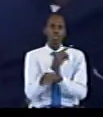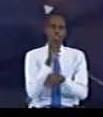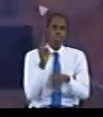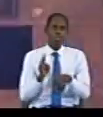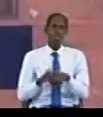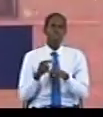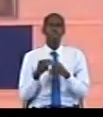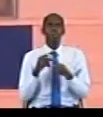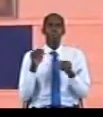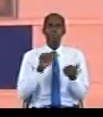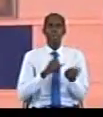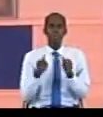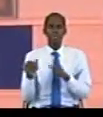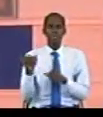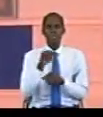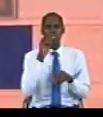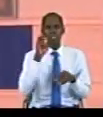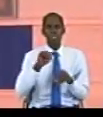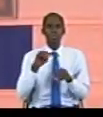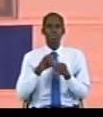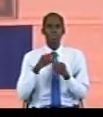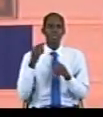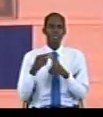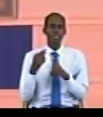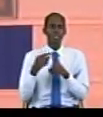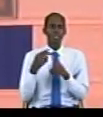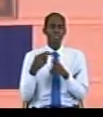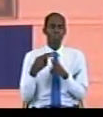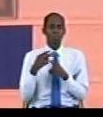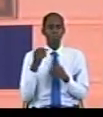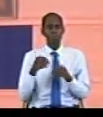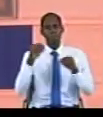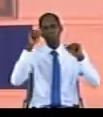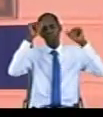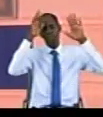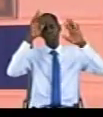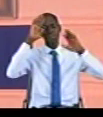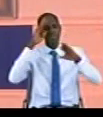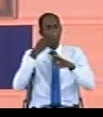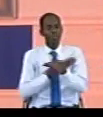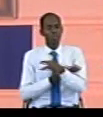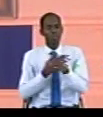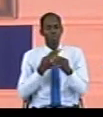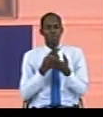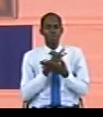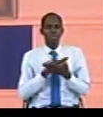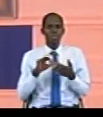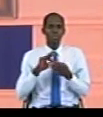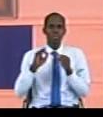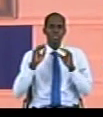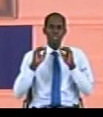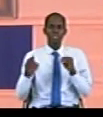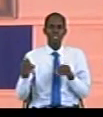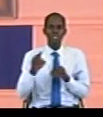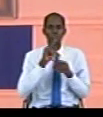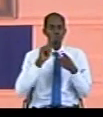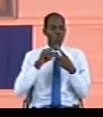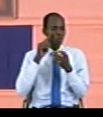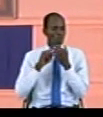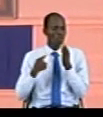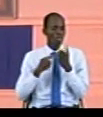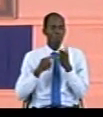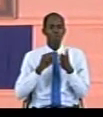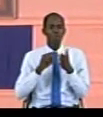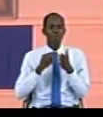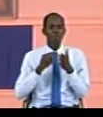of the Father and of the Son and of the Holy Ghost, teaching them to observe all things whatsoever